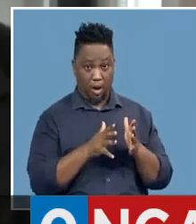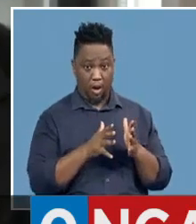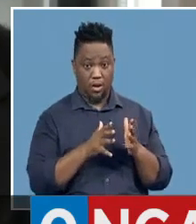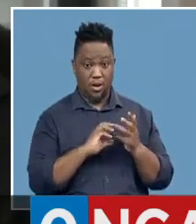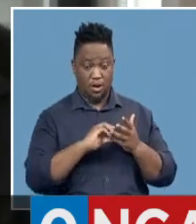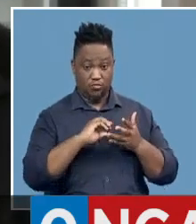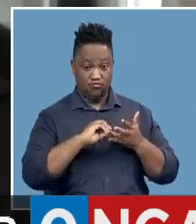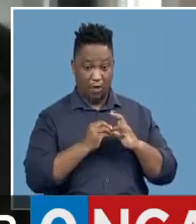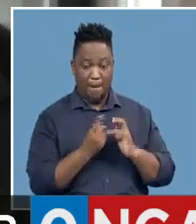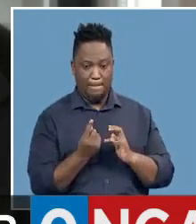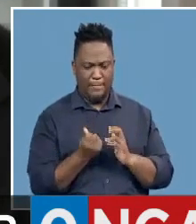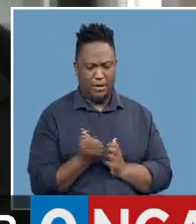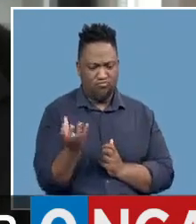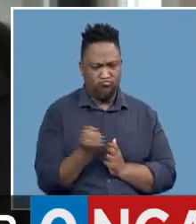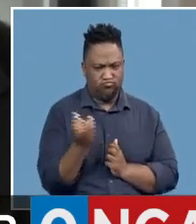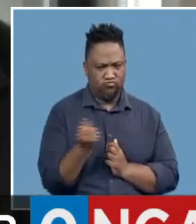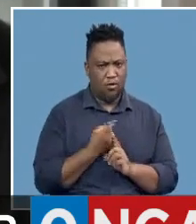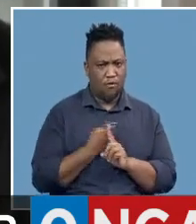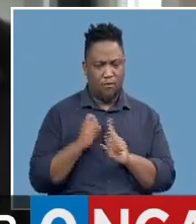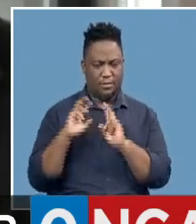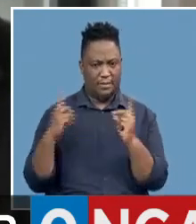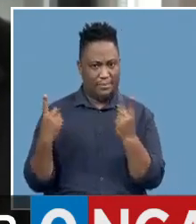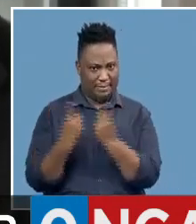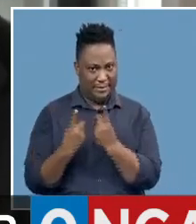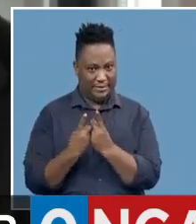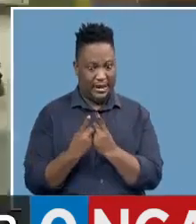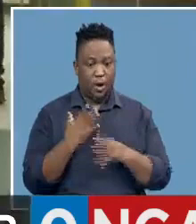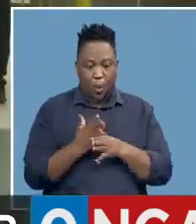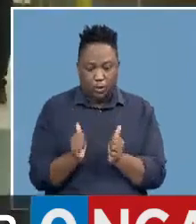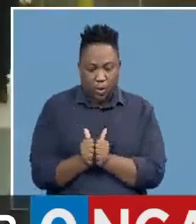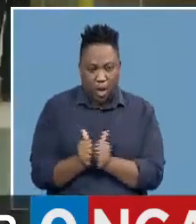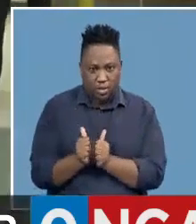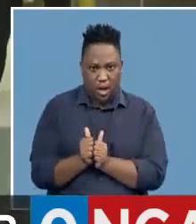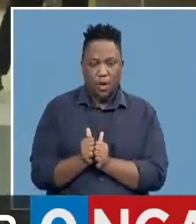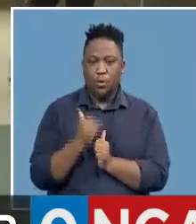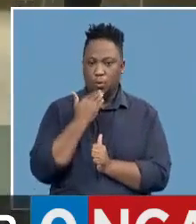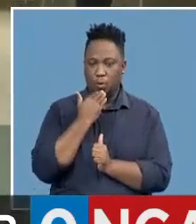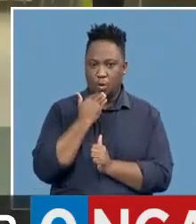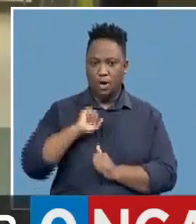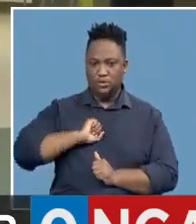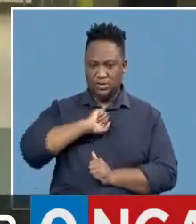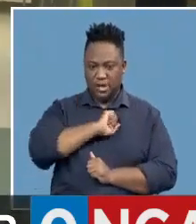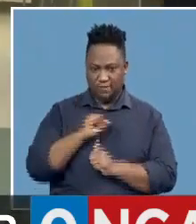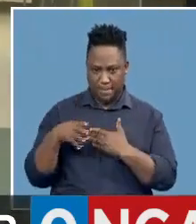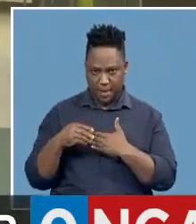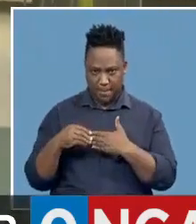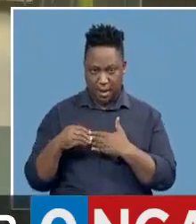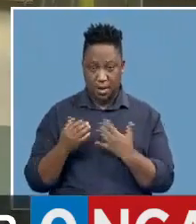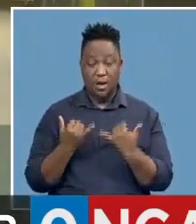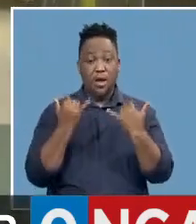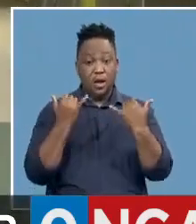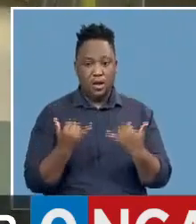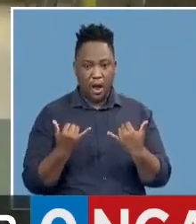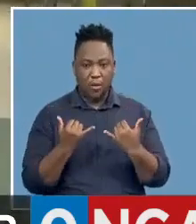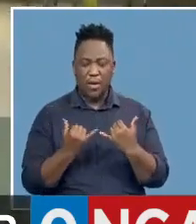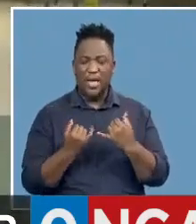state, hence the investigations. And now we are trying to close that gap. Make sure that we defend